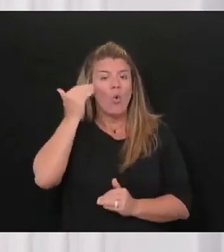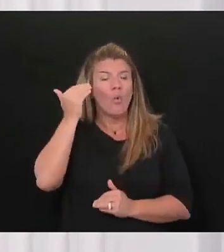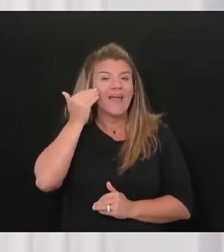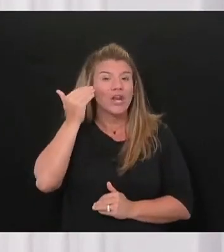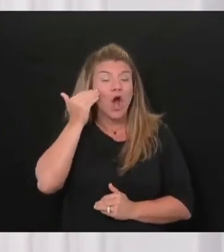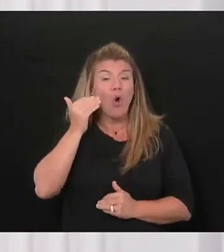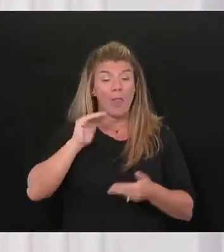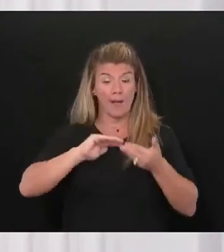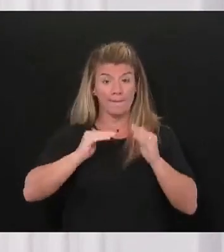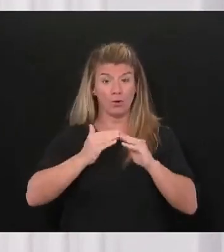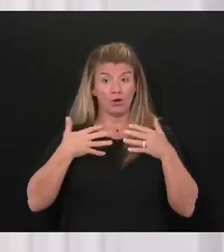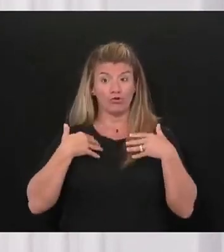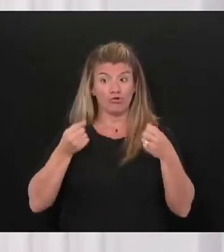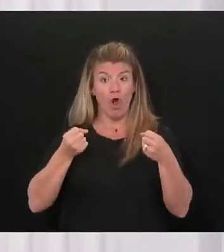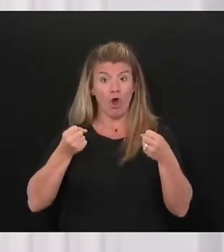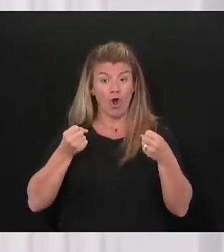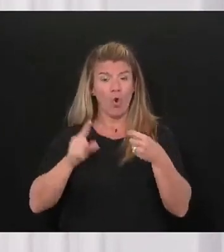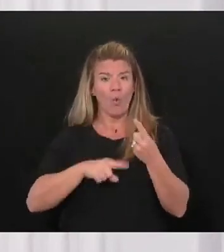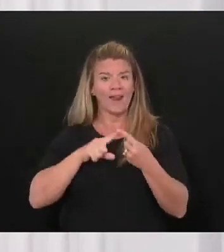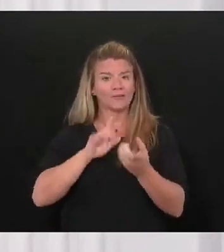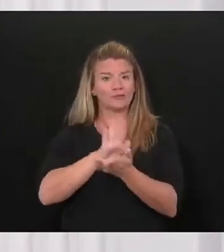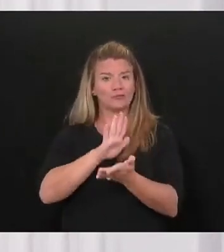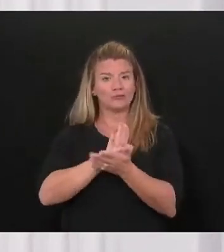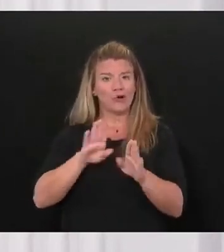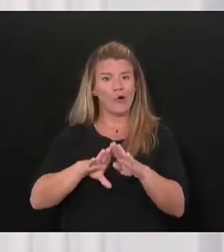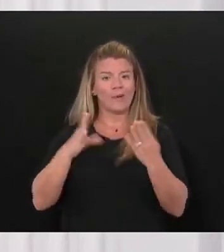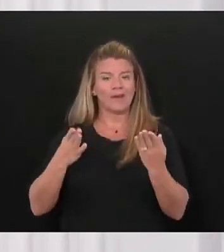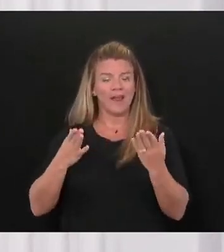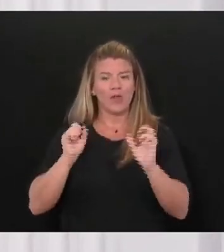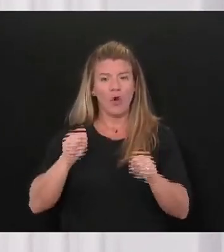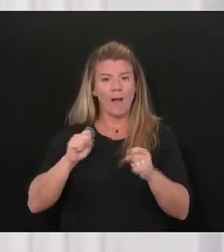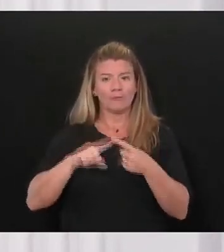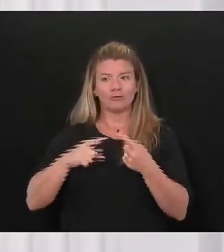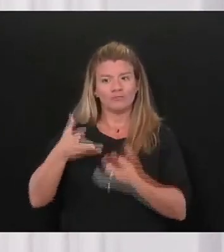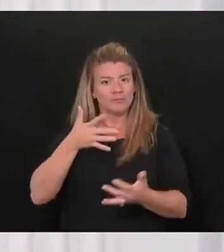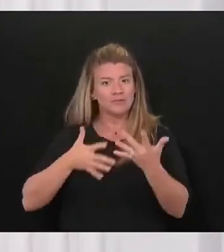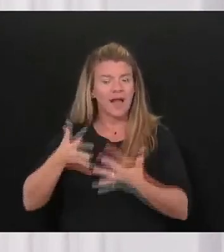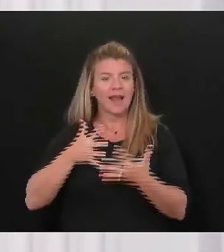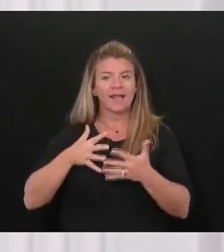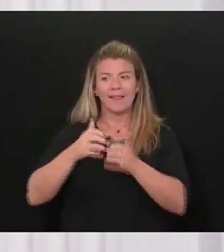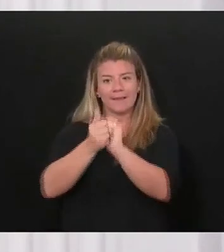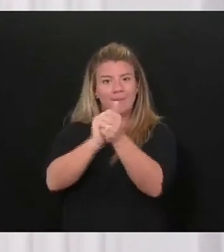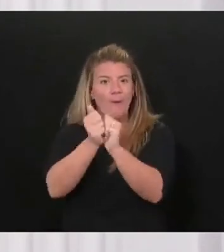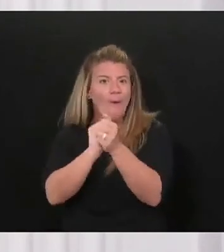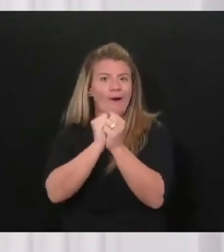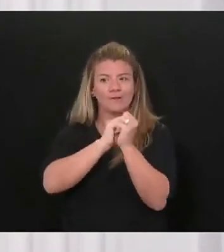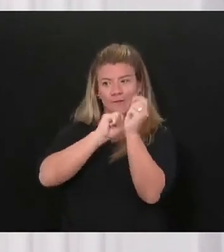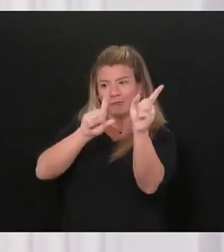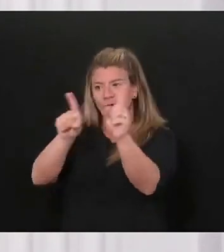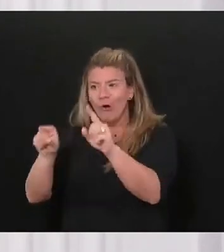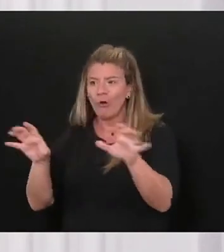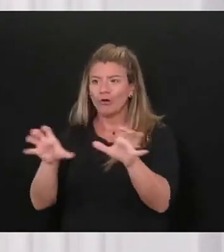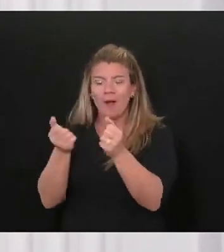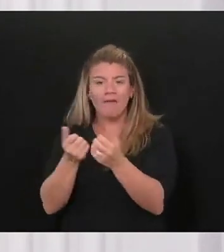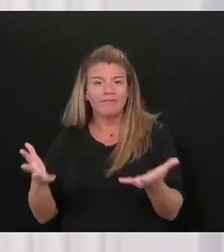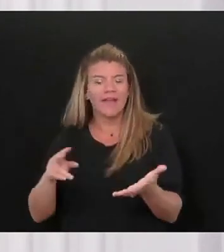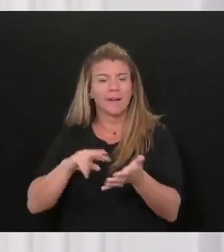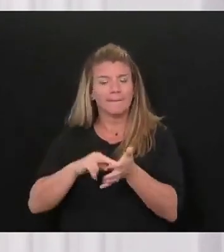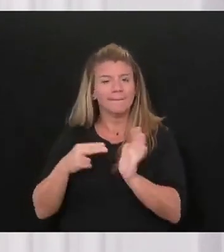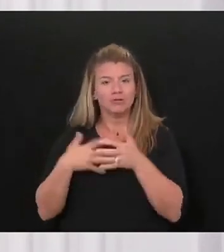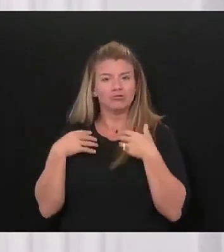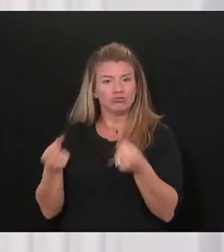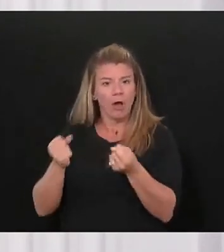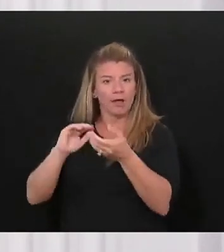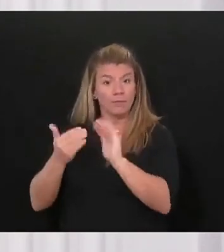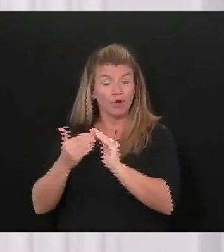is stronger when our schools are open, when our communities are able to engage in those extracurricular activities, and this is going to be a tool